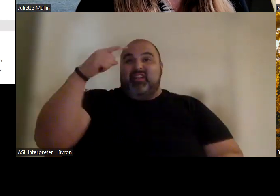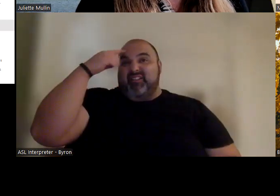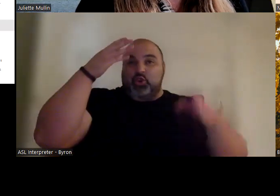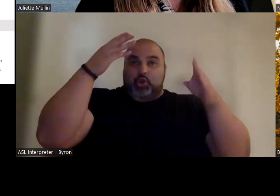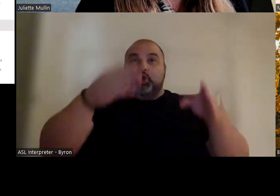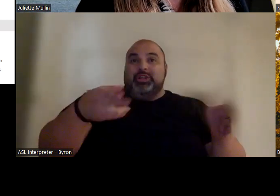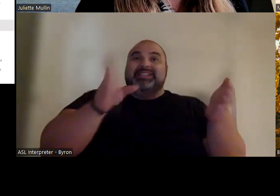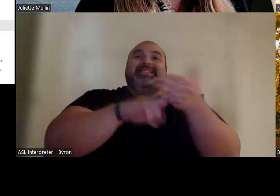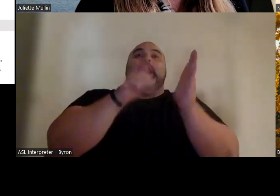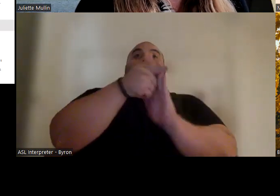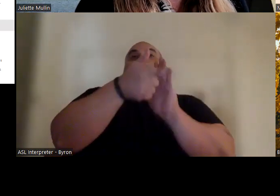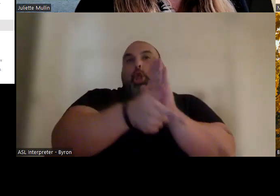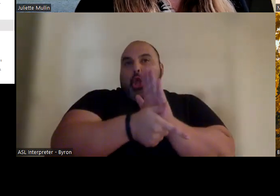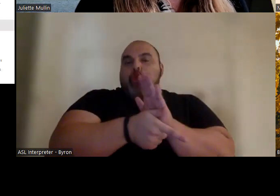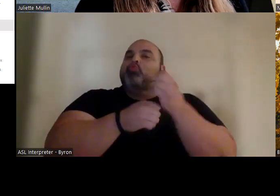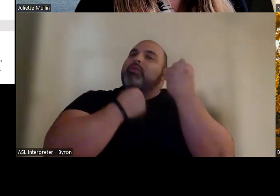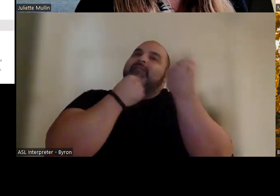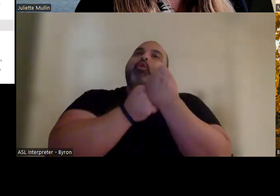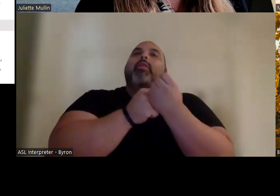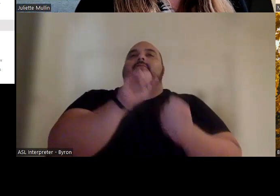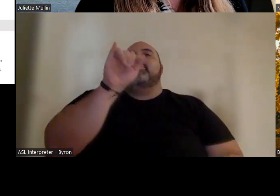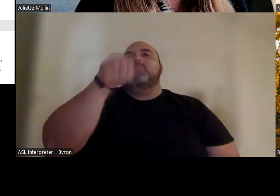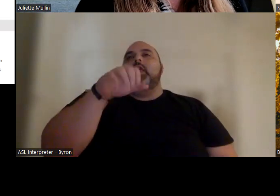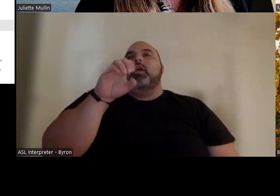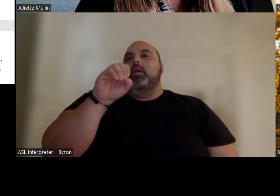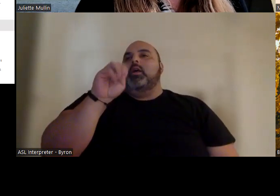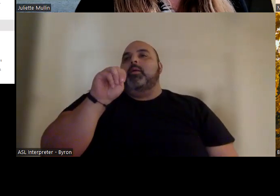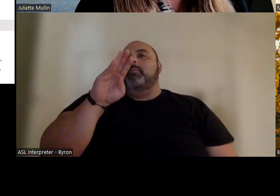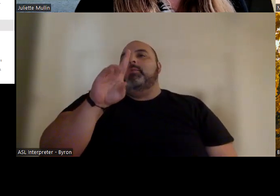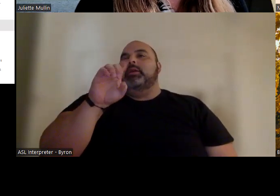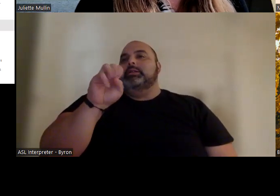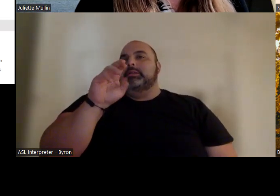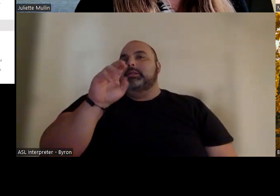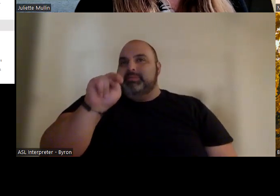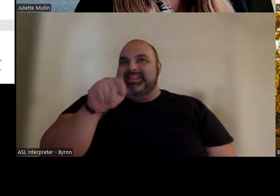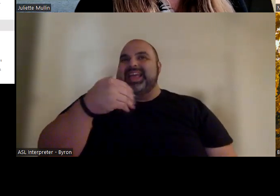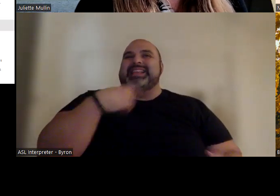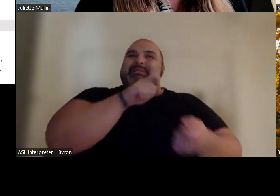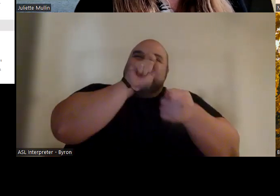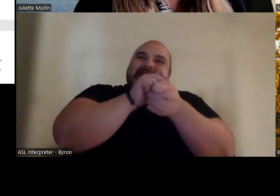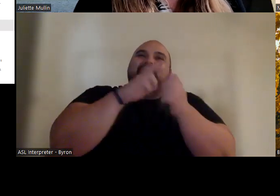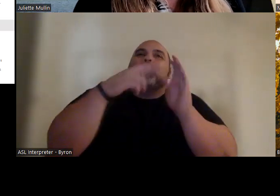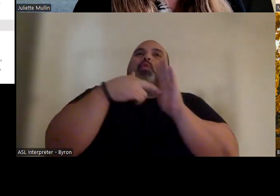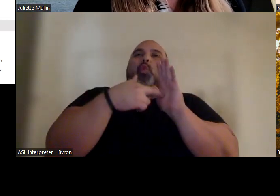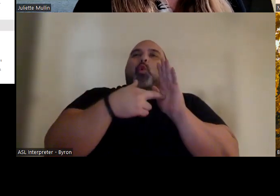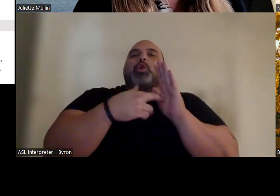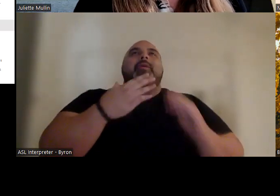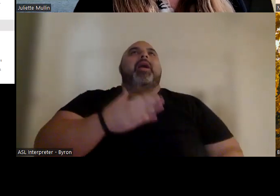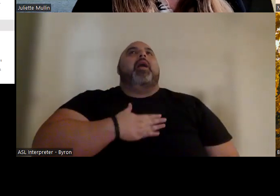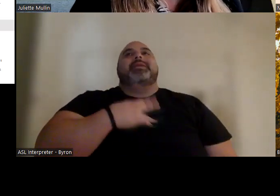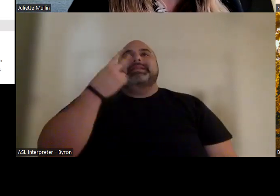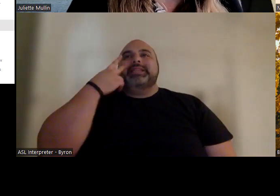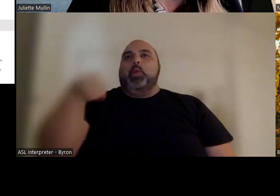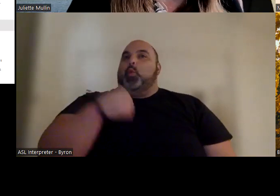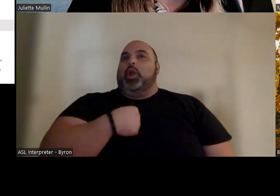legislation to reinforce that ombudsman had a specific role so really happy to see that we're having